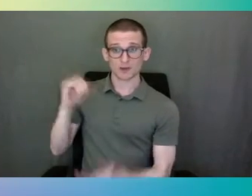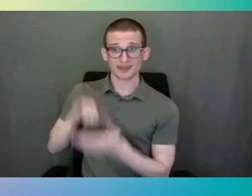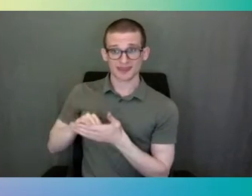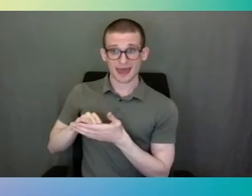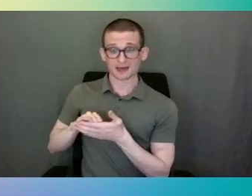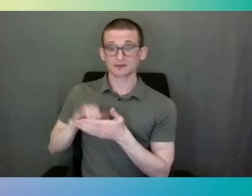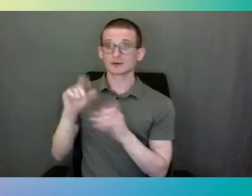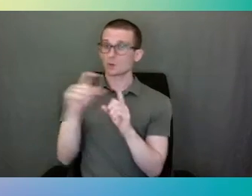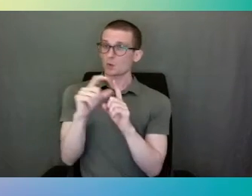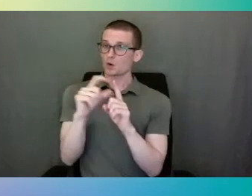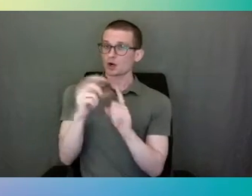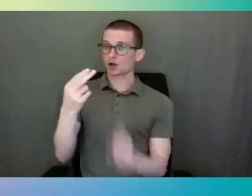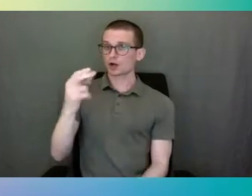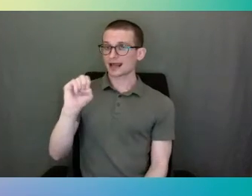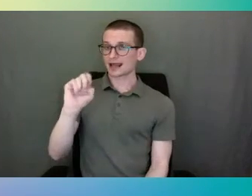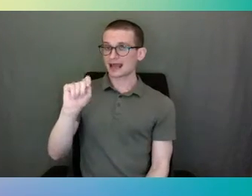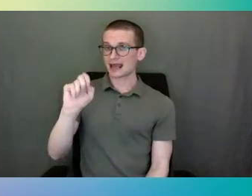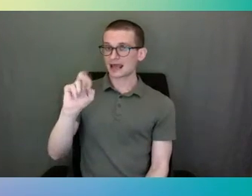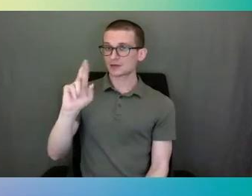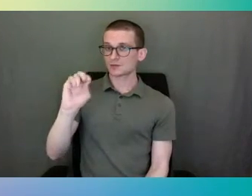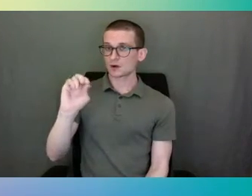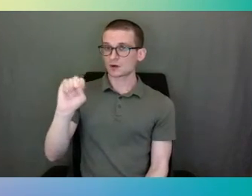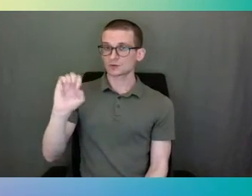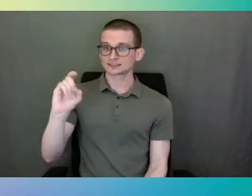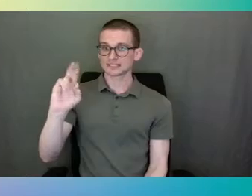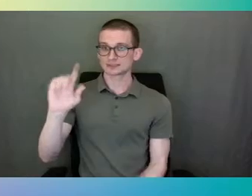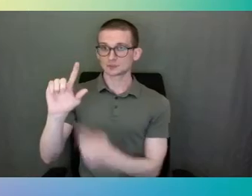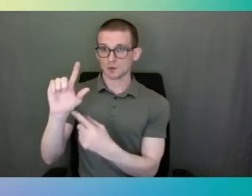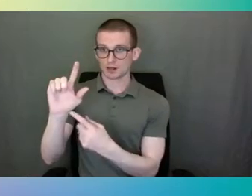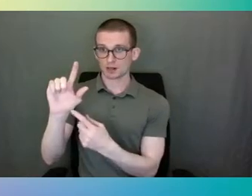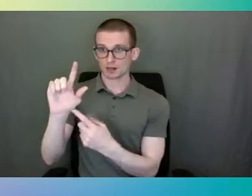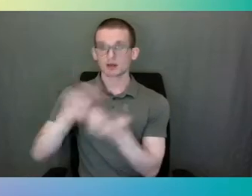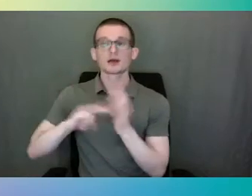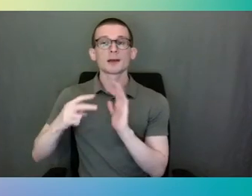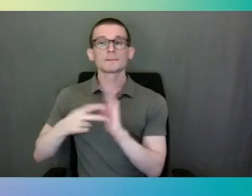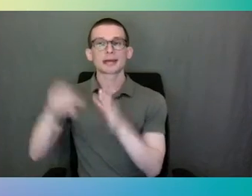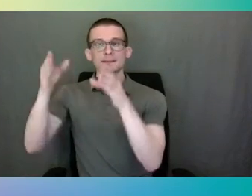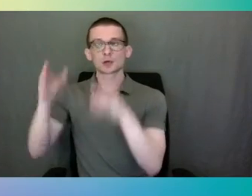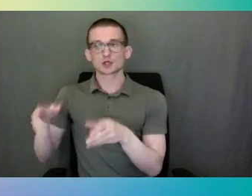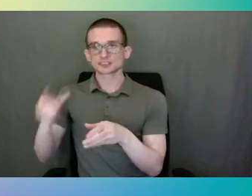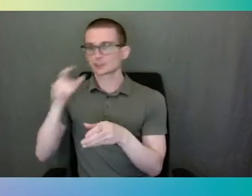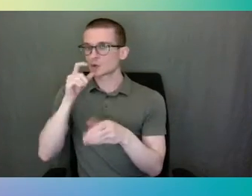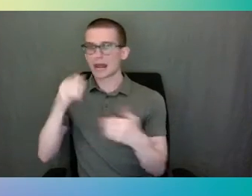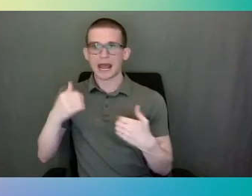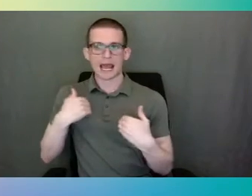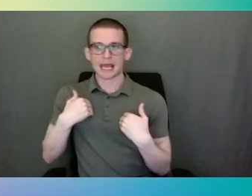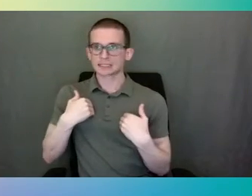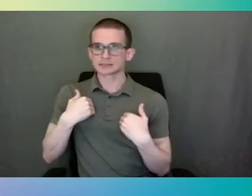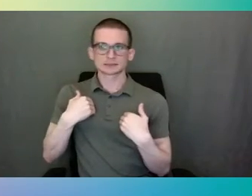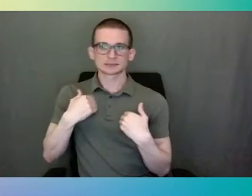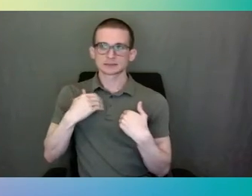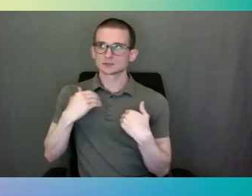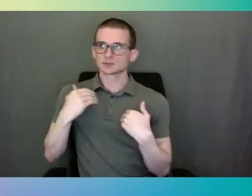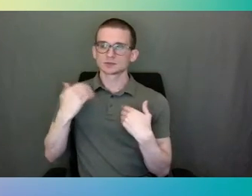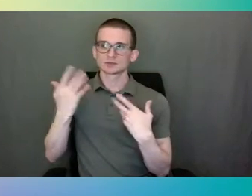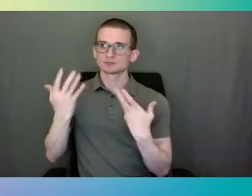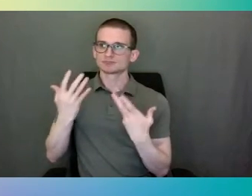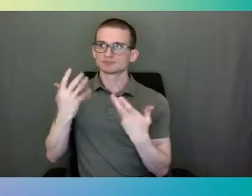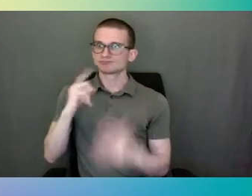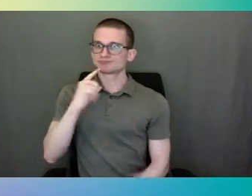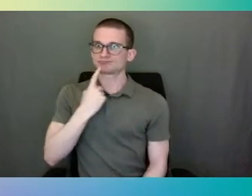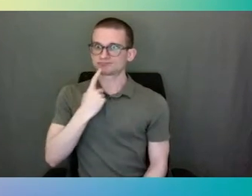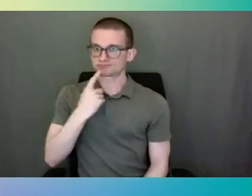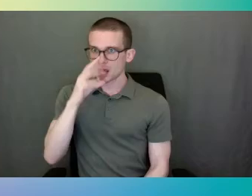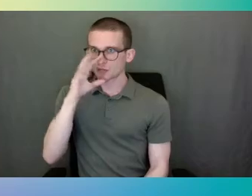heterosexual meant someone that had a morbid, which means an obsessive attraction to the opposite